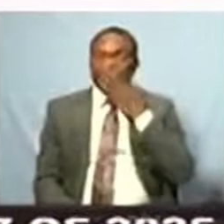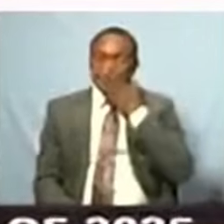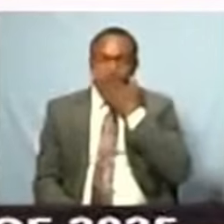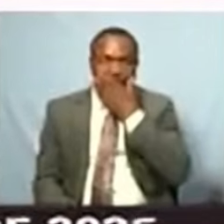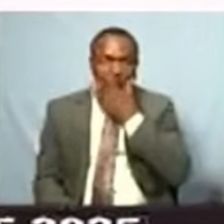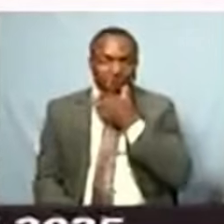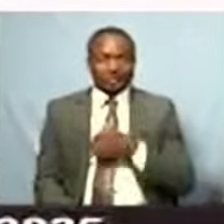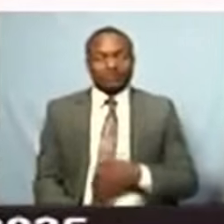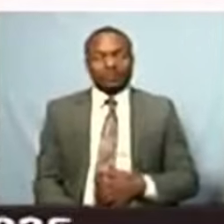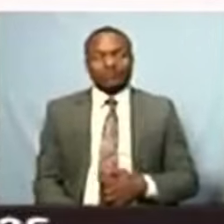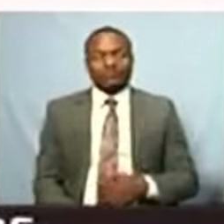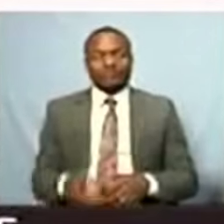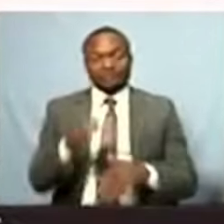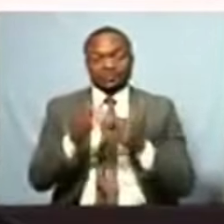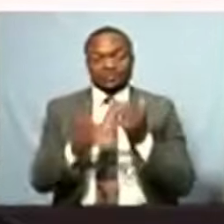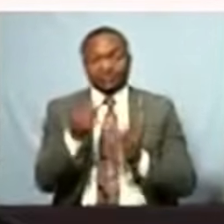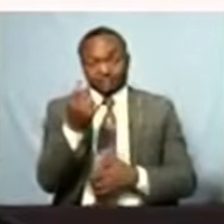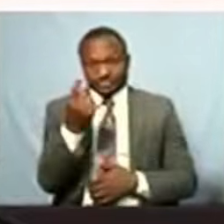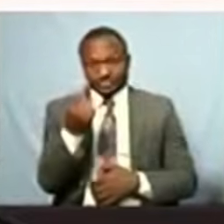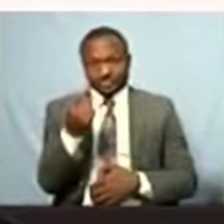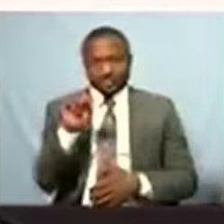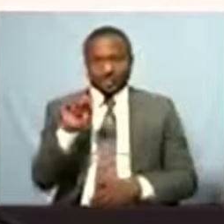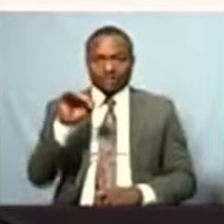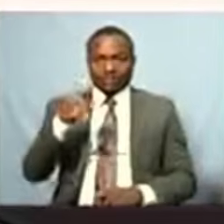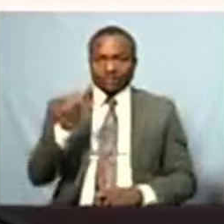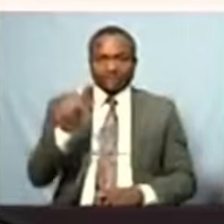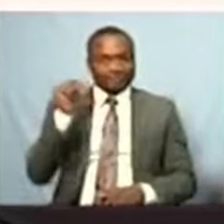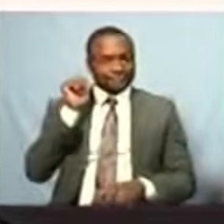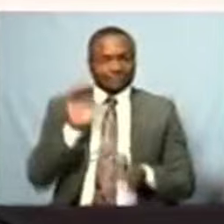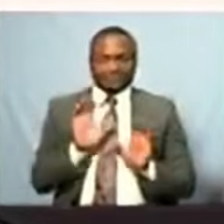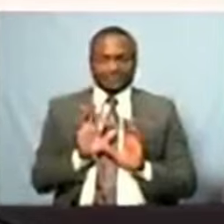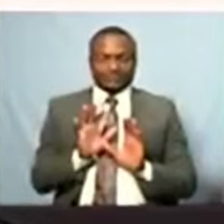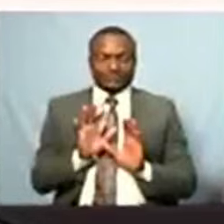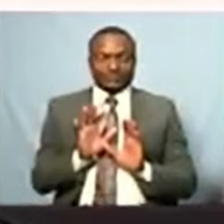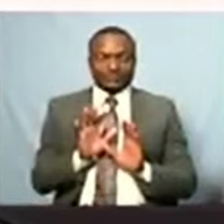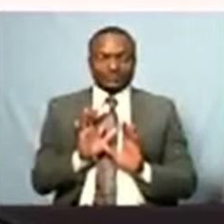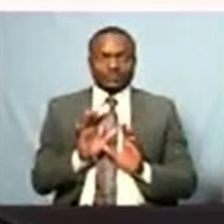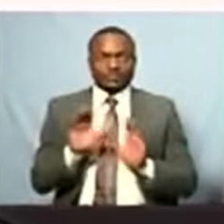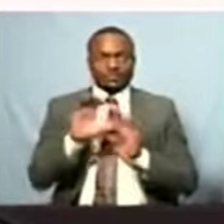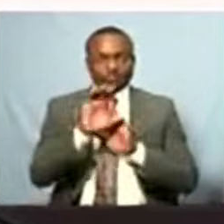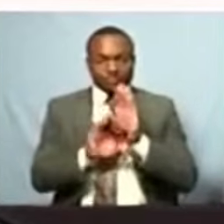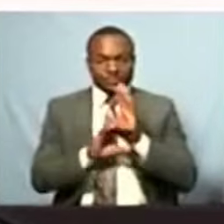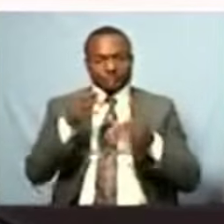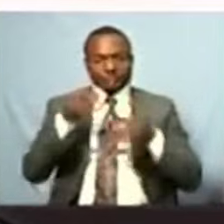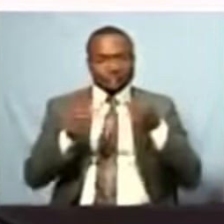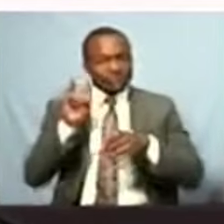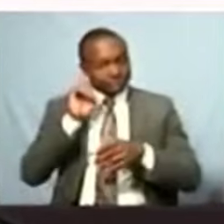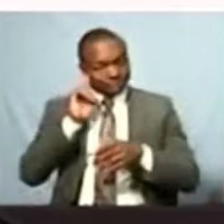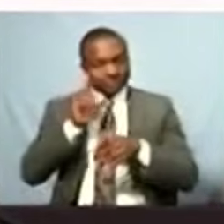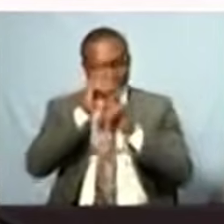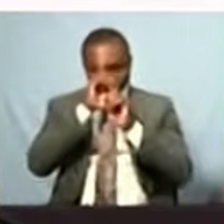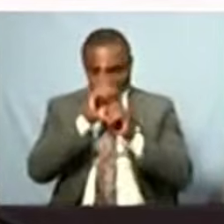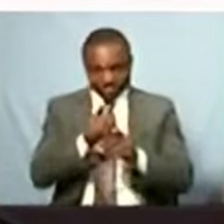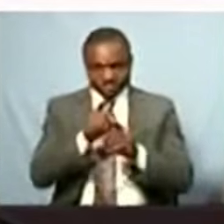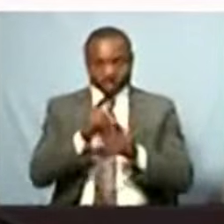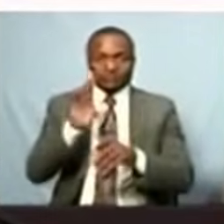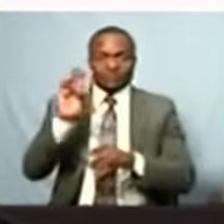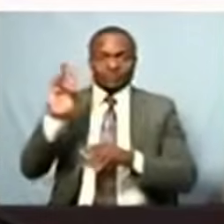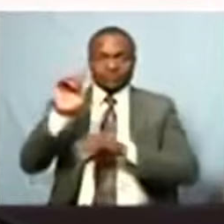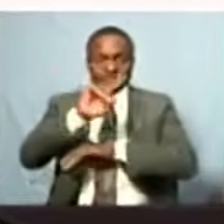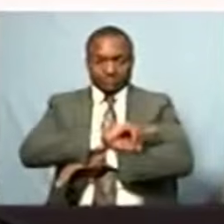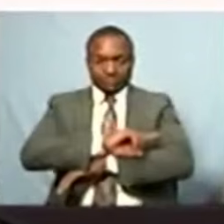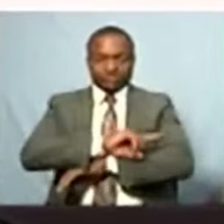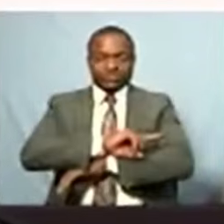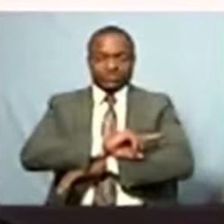Still, on clause 11, NIPA has no objection as it relates to the Constitutional Court hearing and determining within 7 days of